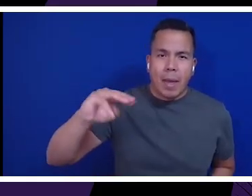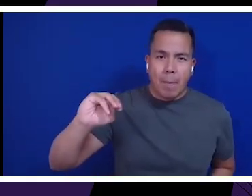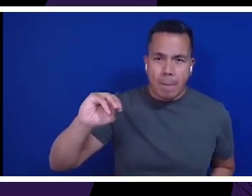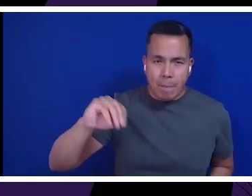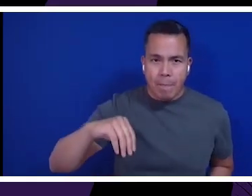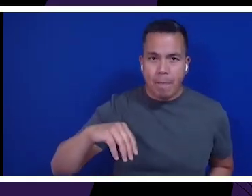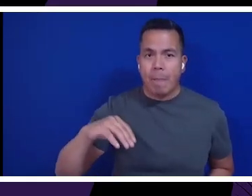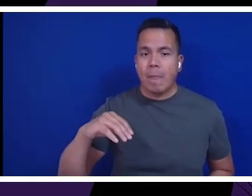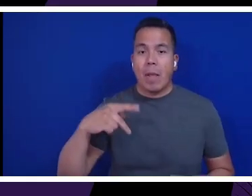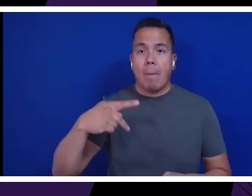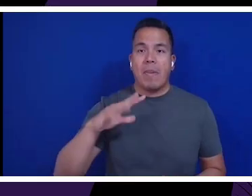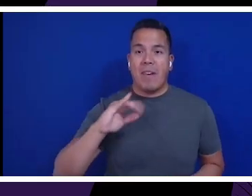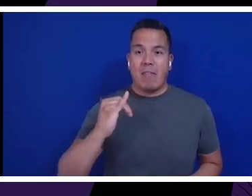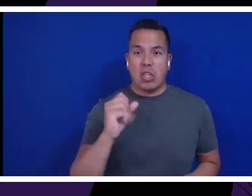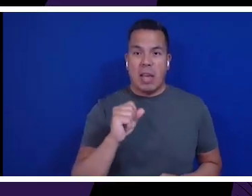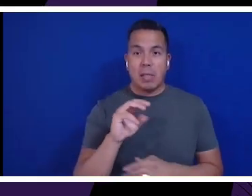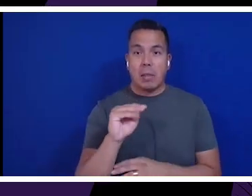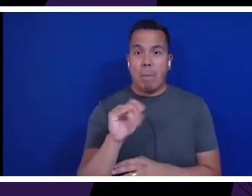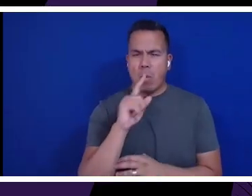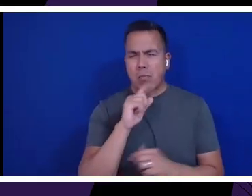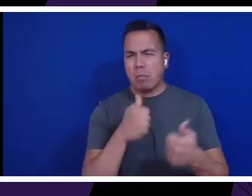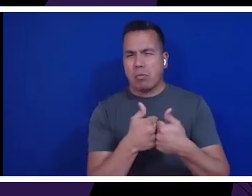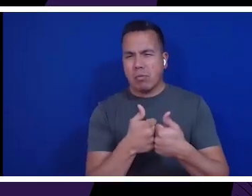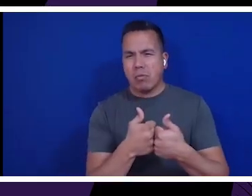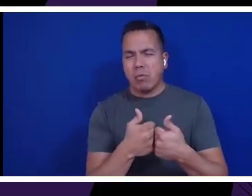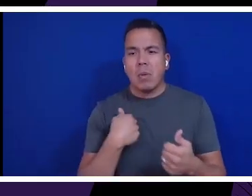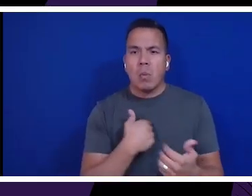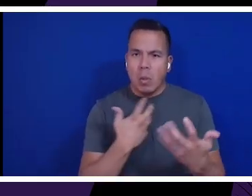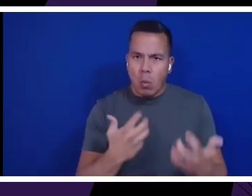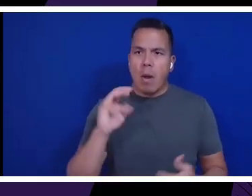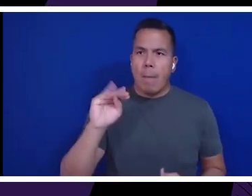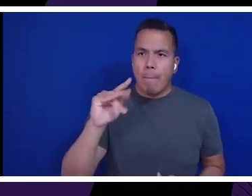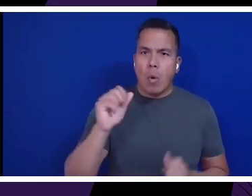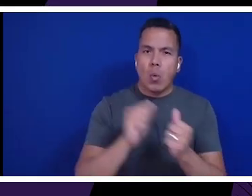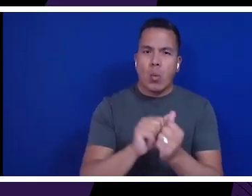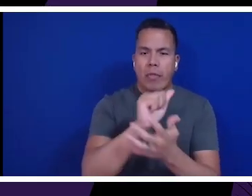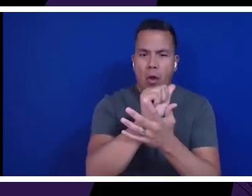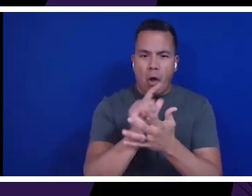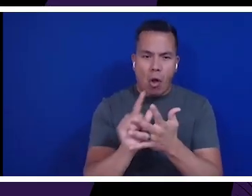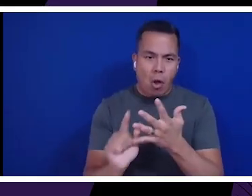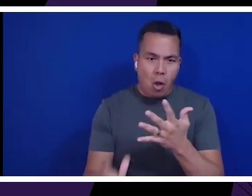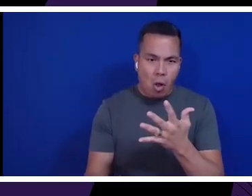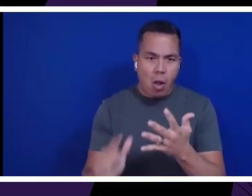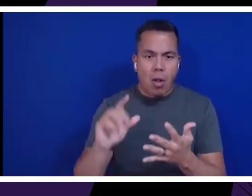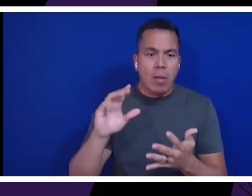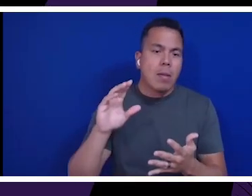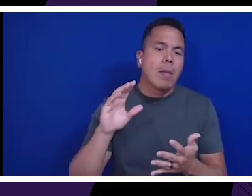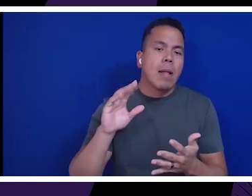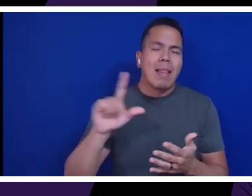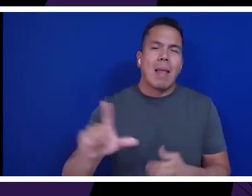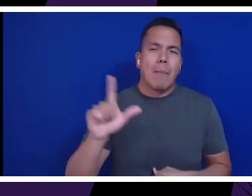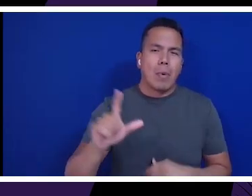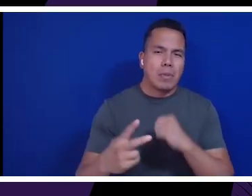this P5JS mode, right? That was, we would like to have a mode that comes with all batteries included. So like the normal